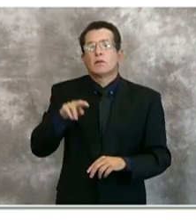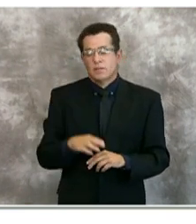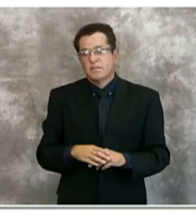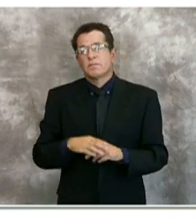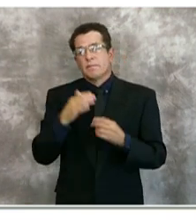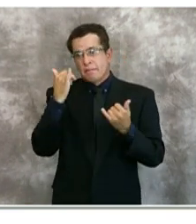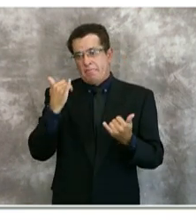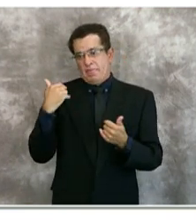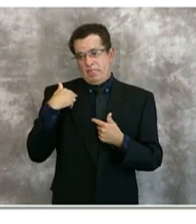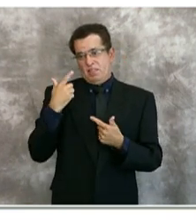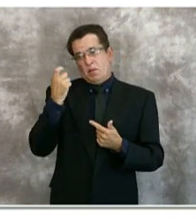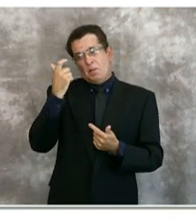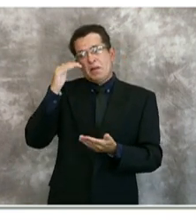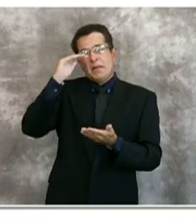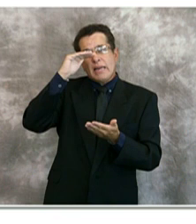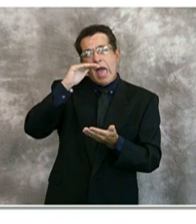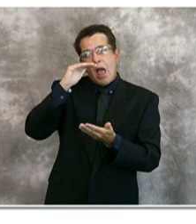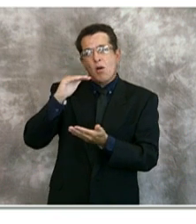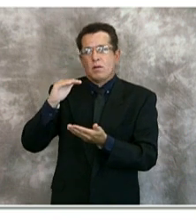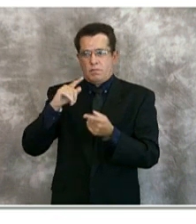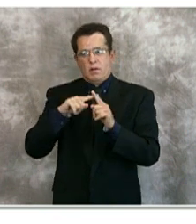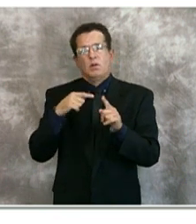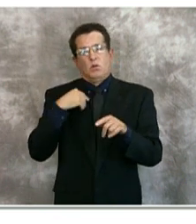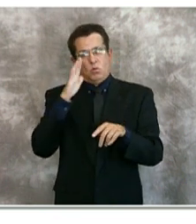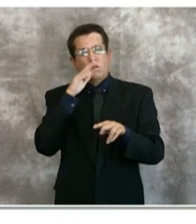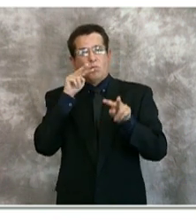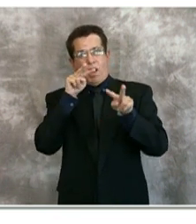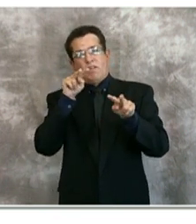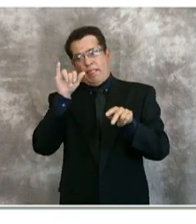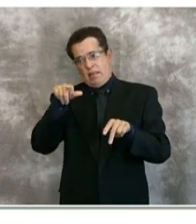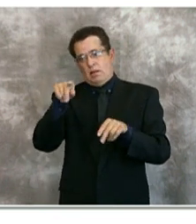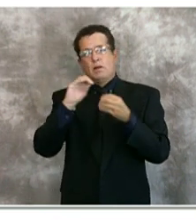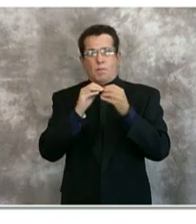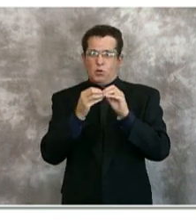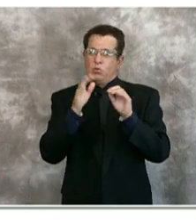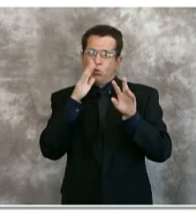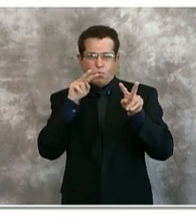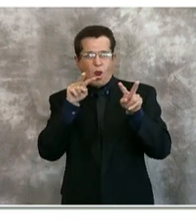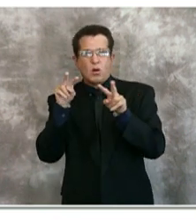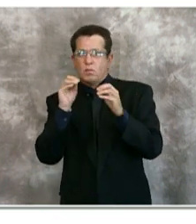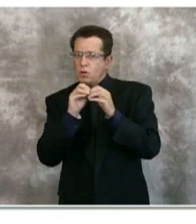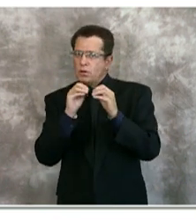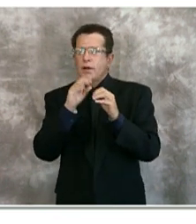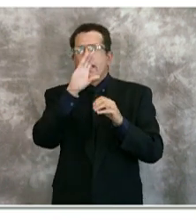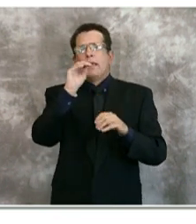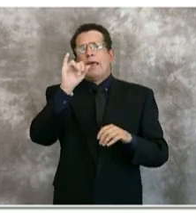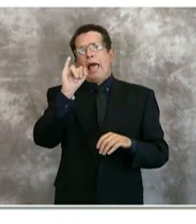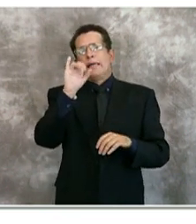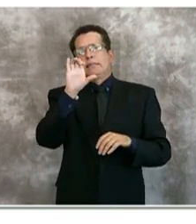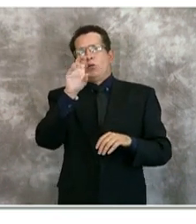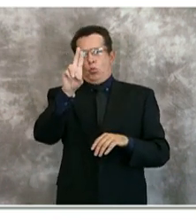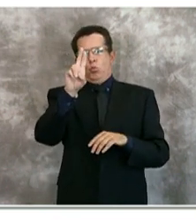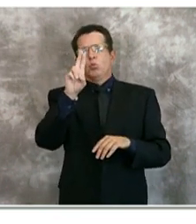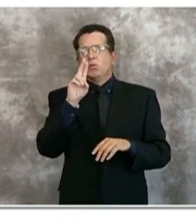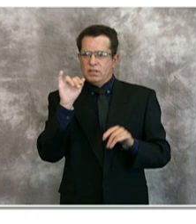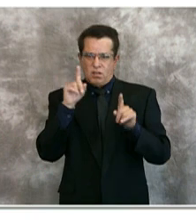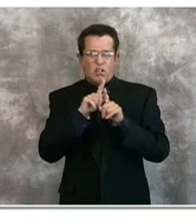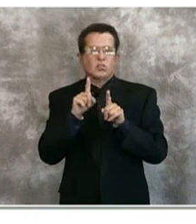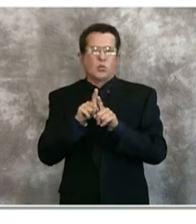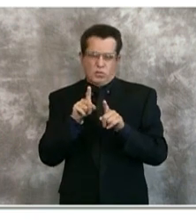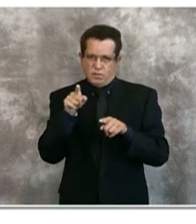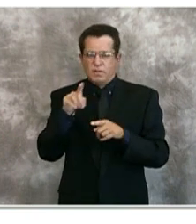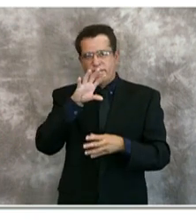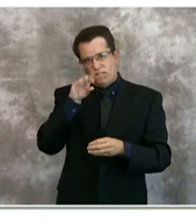few days. Again, we will continue to monitor those, and ICU cases are part of this. And if we go to the next